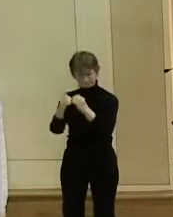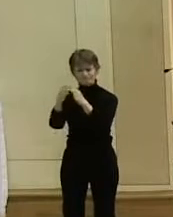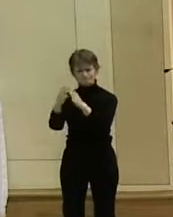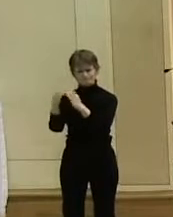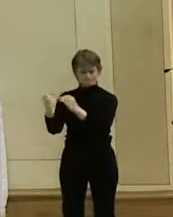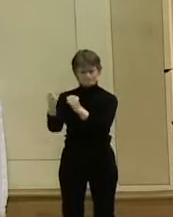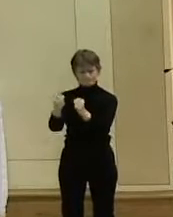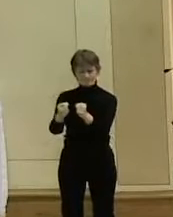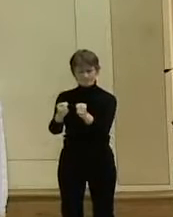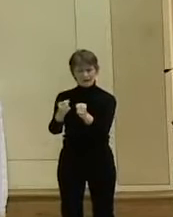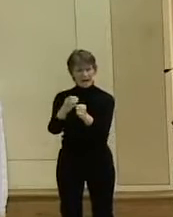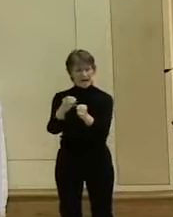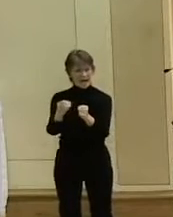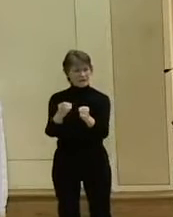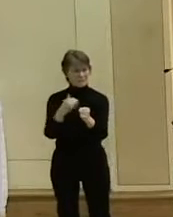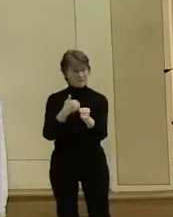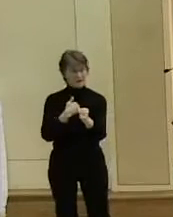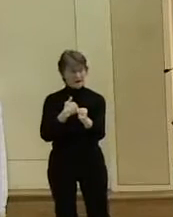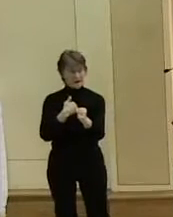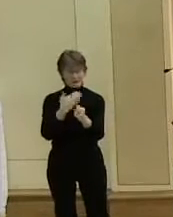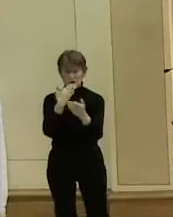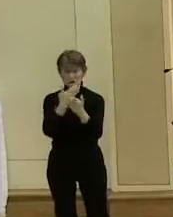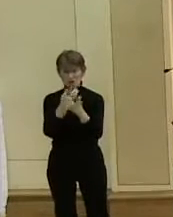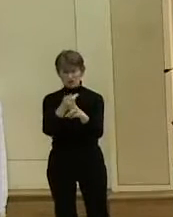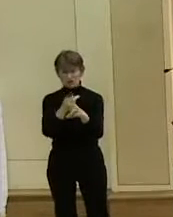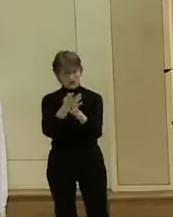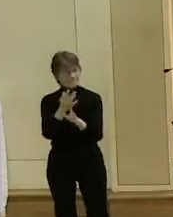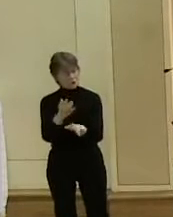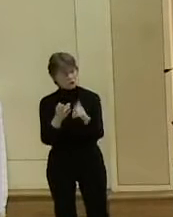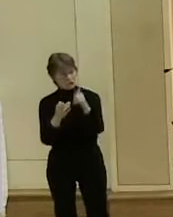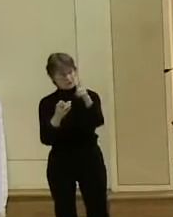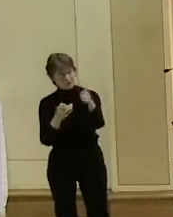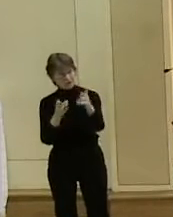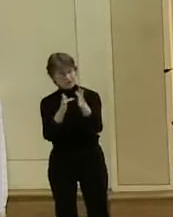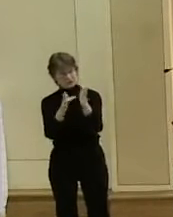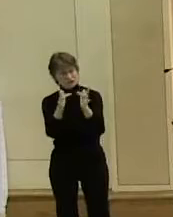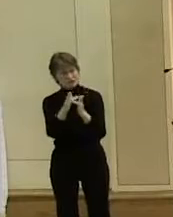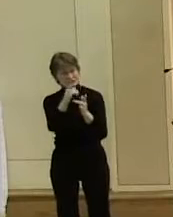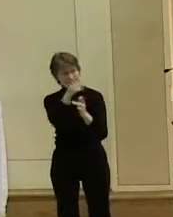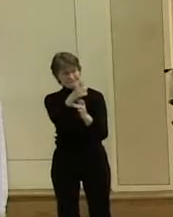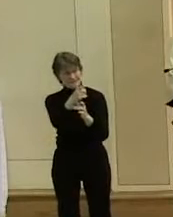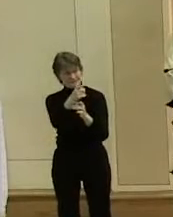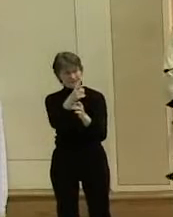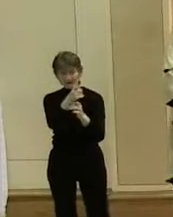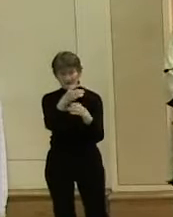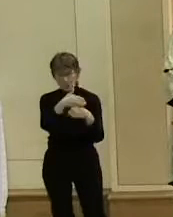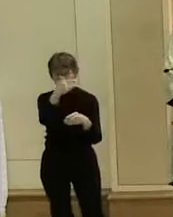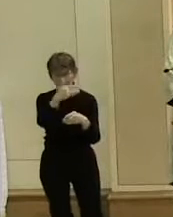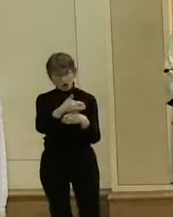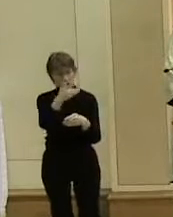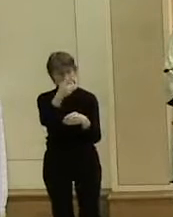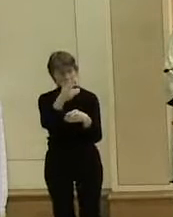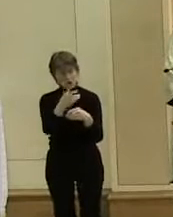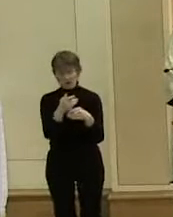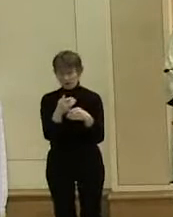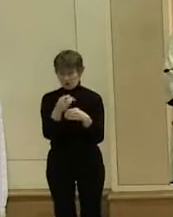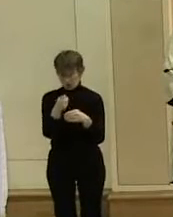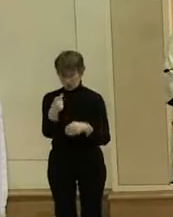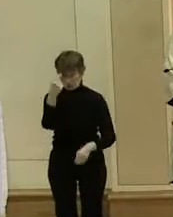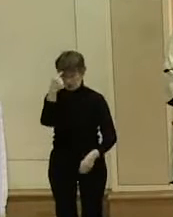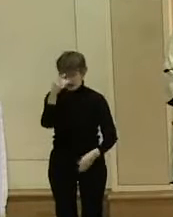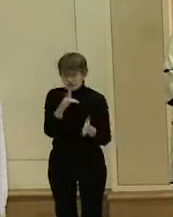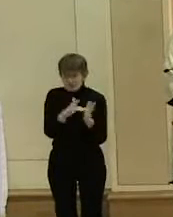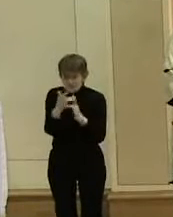And he knows us each by our names. Do you think the Lord knows